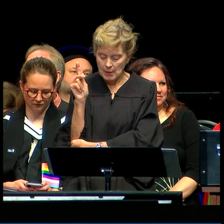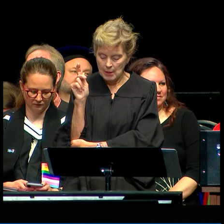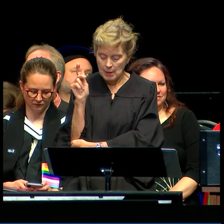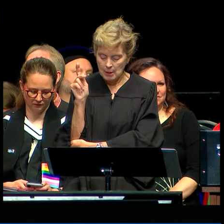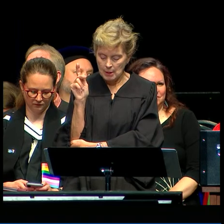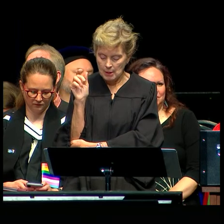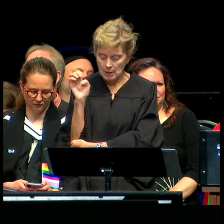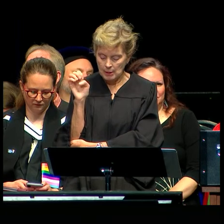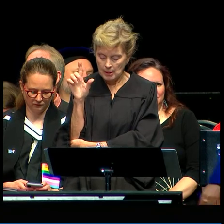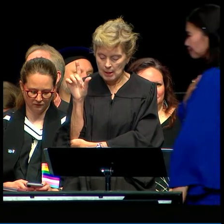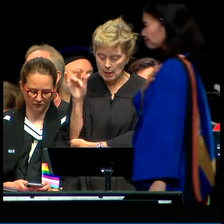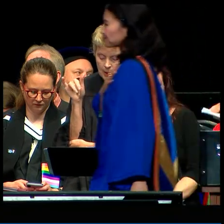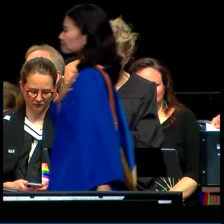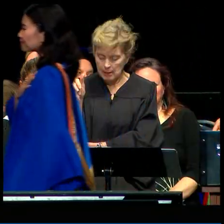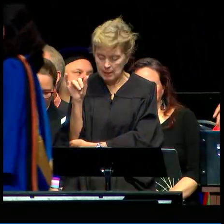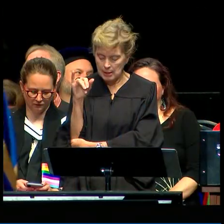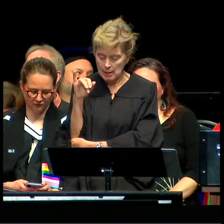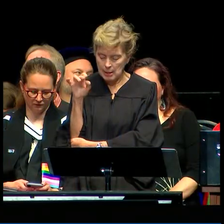Kelly Jasalva.